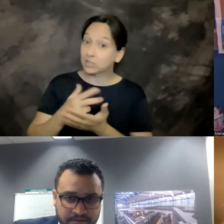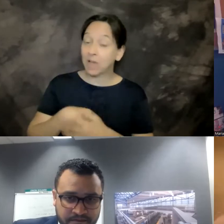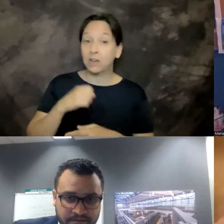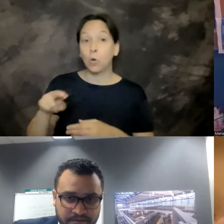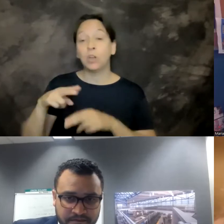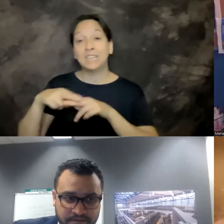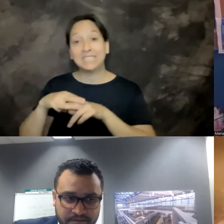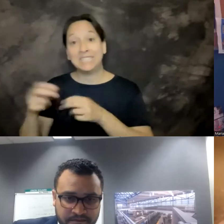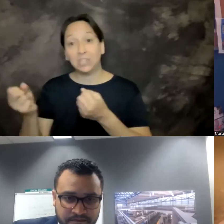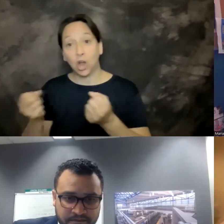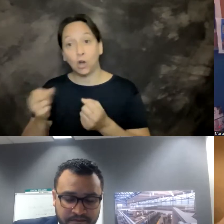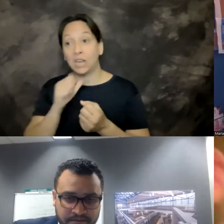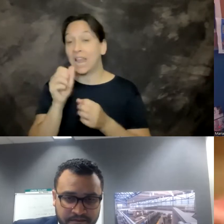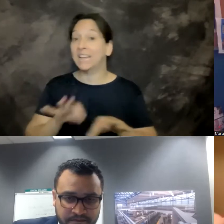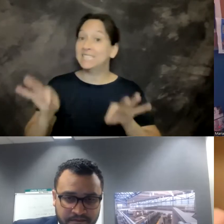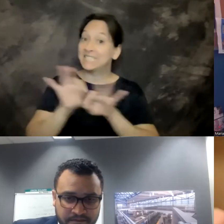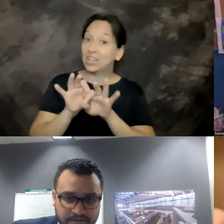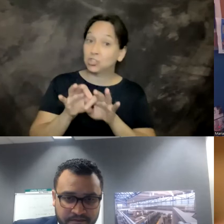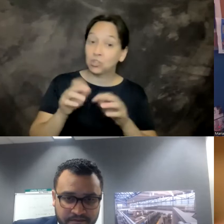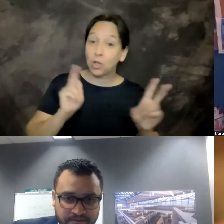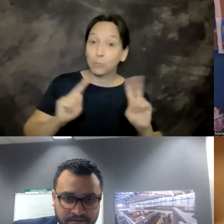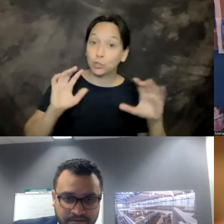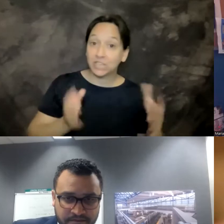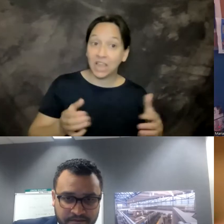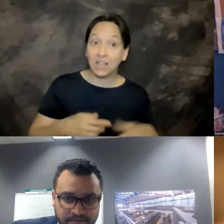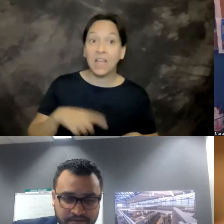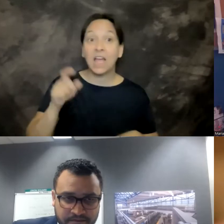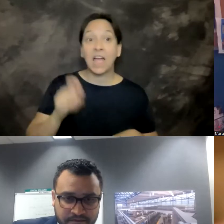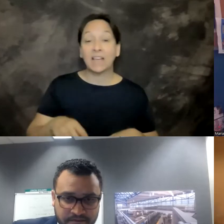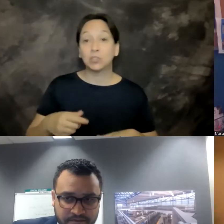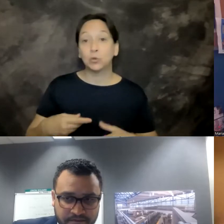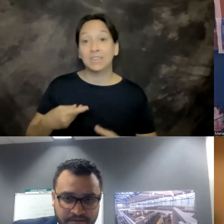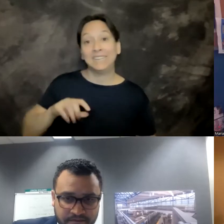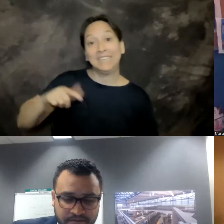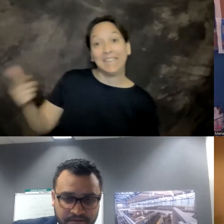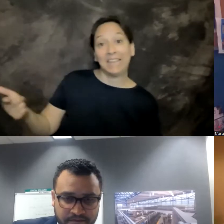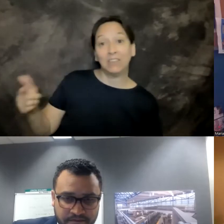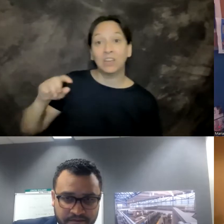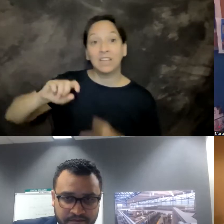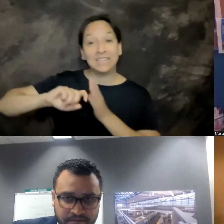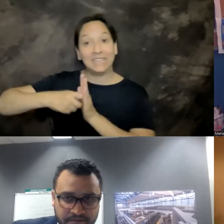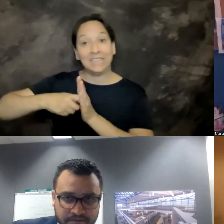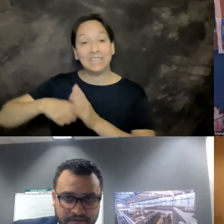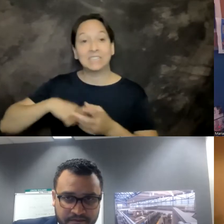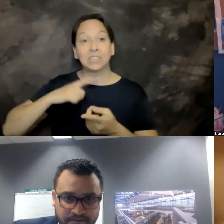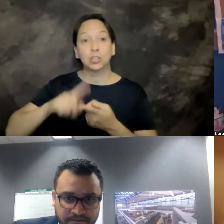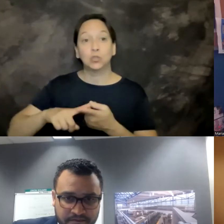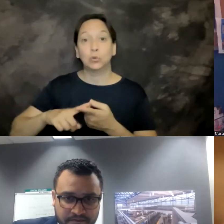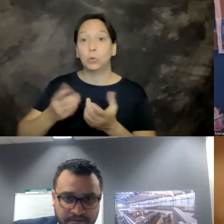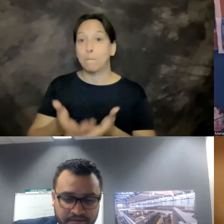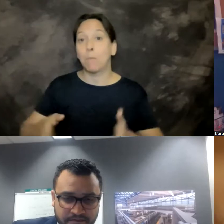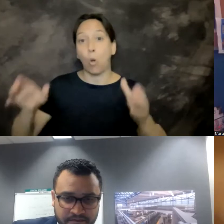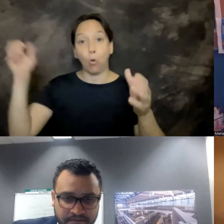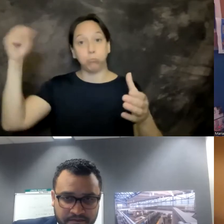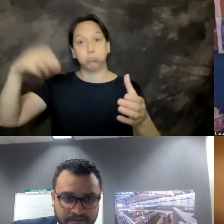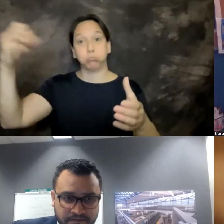and is not essential personnel has to throw their car keys and their parking spot pass into a big fishbowl,